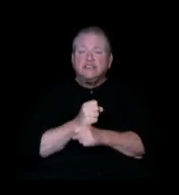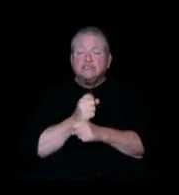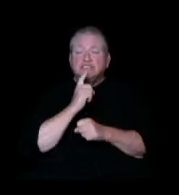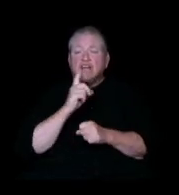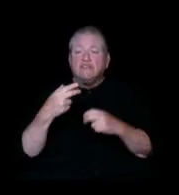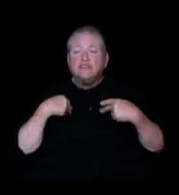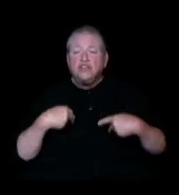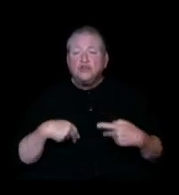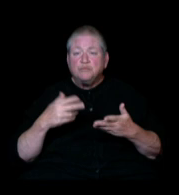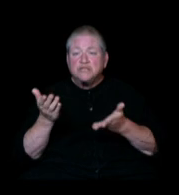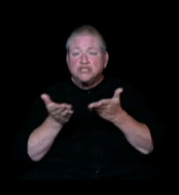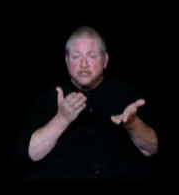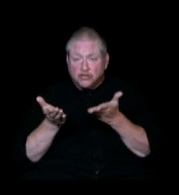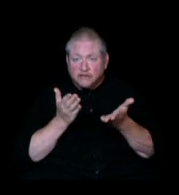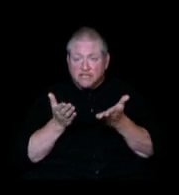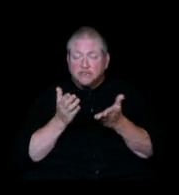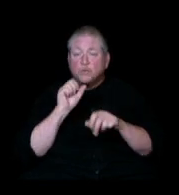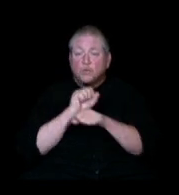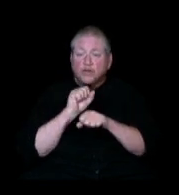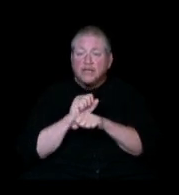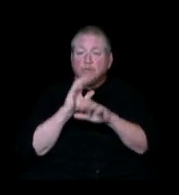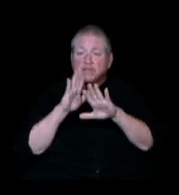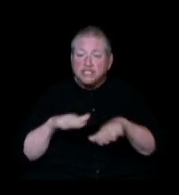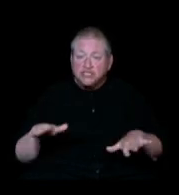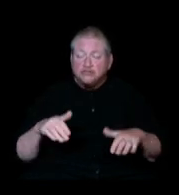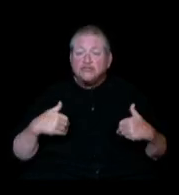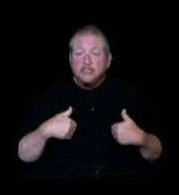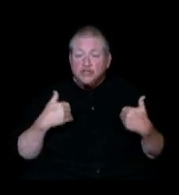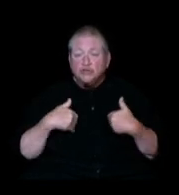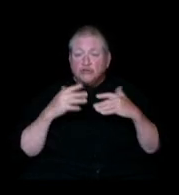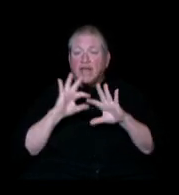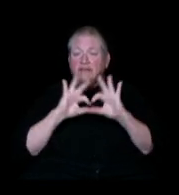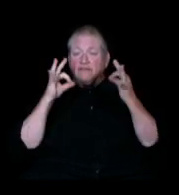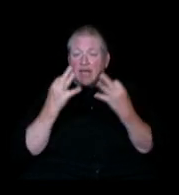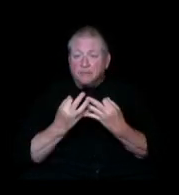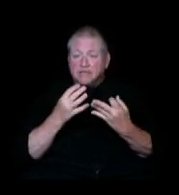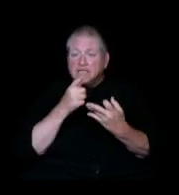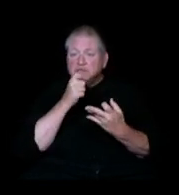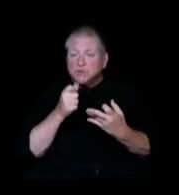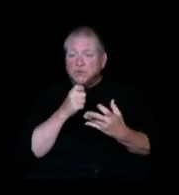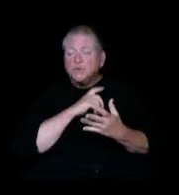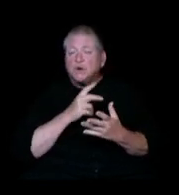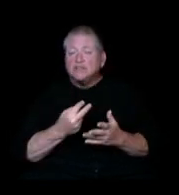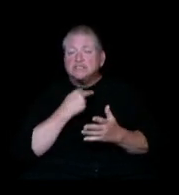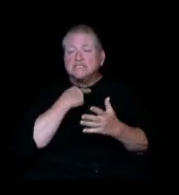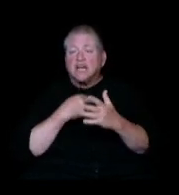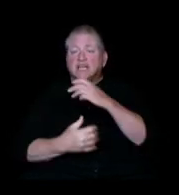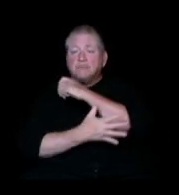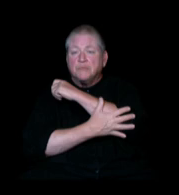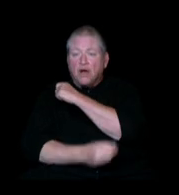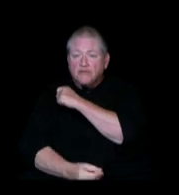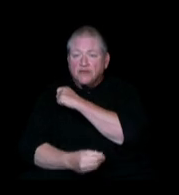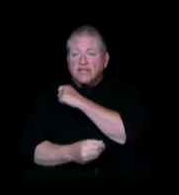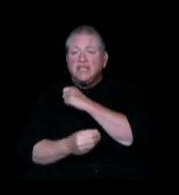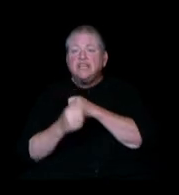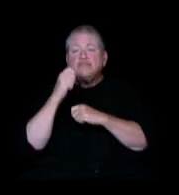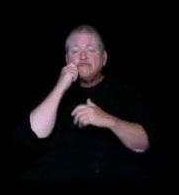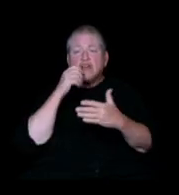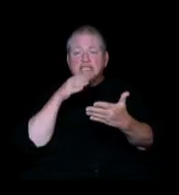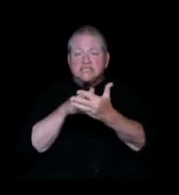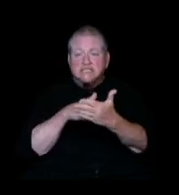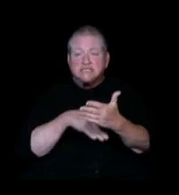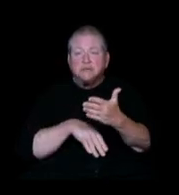services sector, primarily working with children, youth, and families experiencing poverty, systemic racism, and